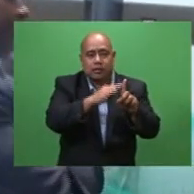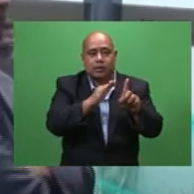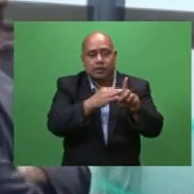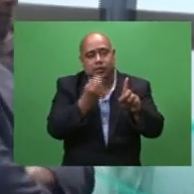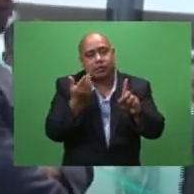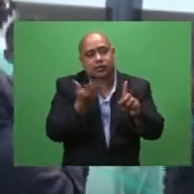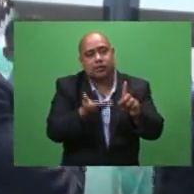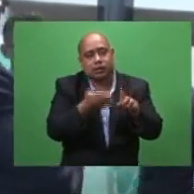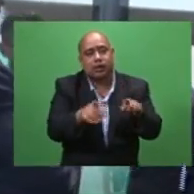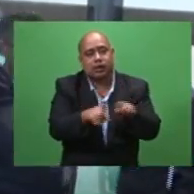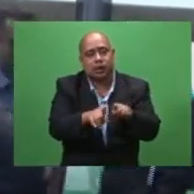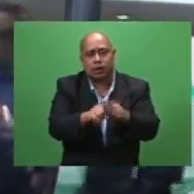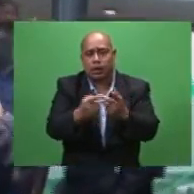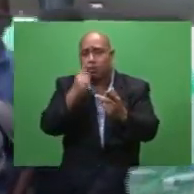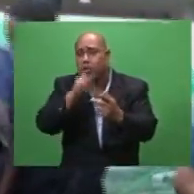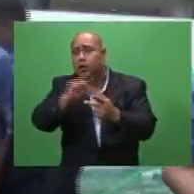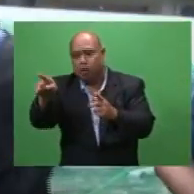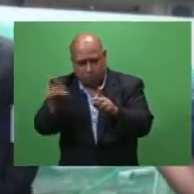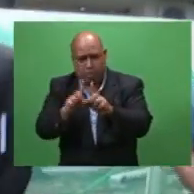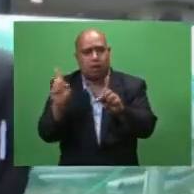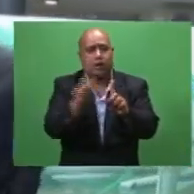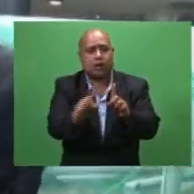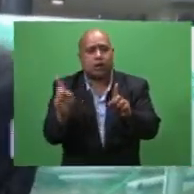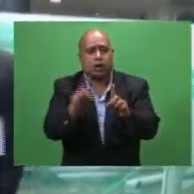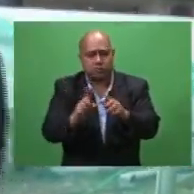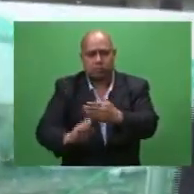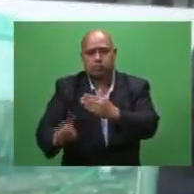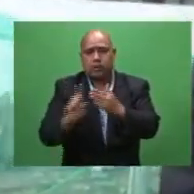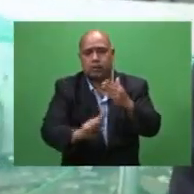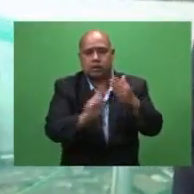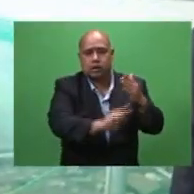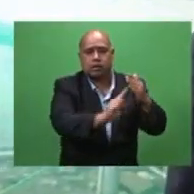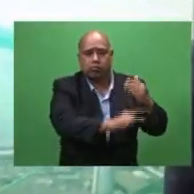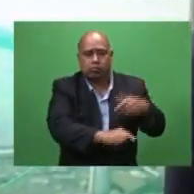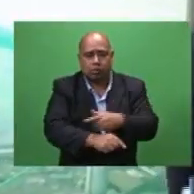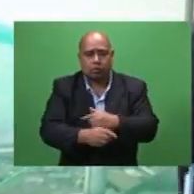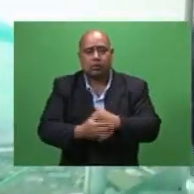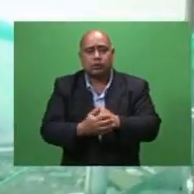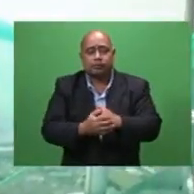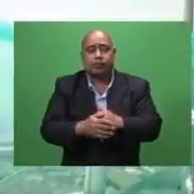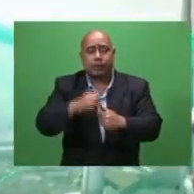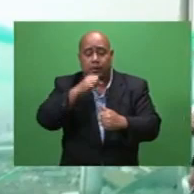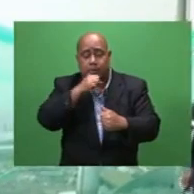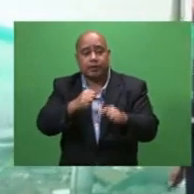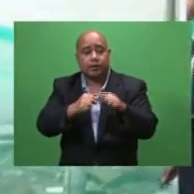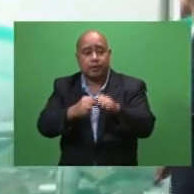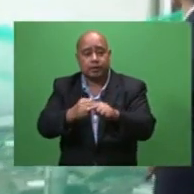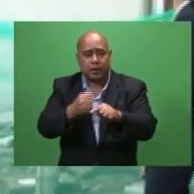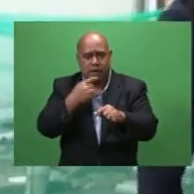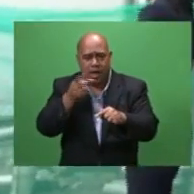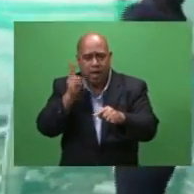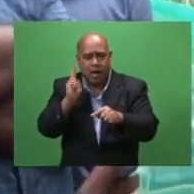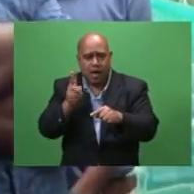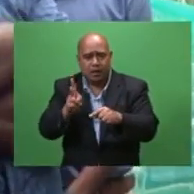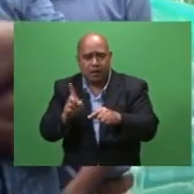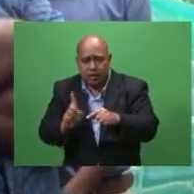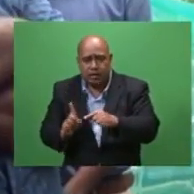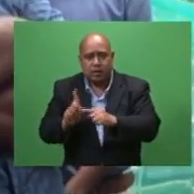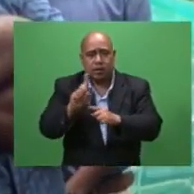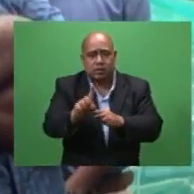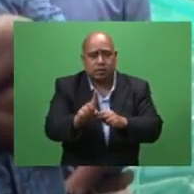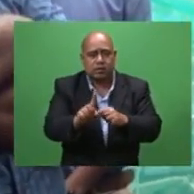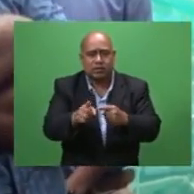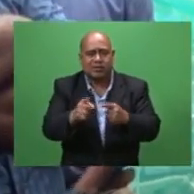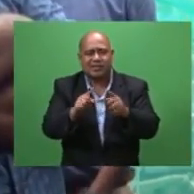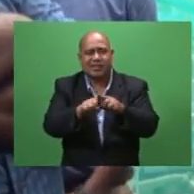charges. In a second case, director of AK Investment, Diwakar Lal, is charged with conspiracy to defraud, bribery and